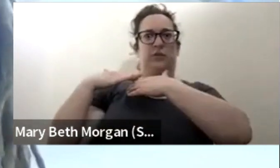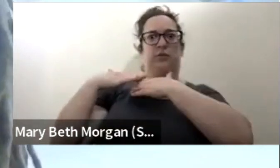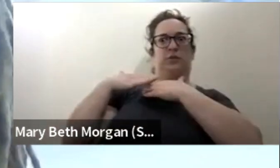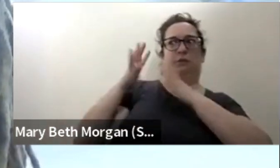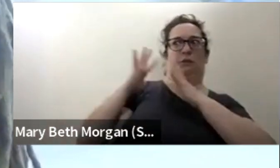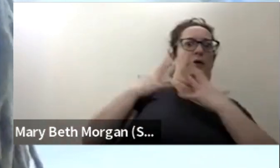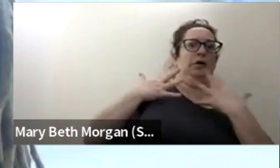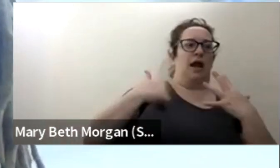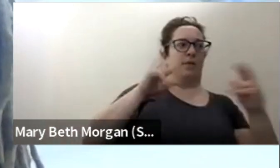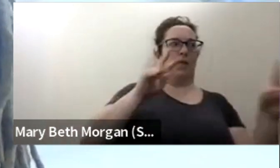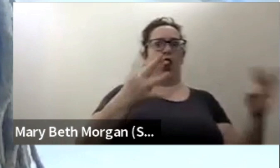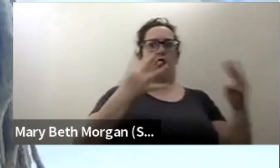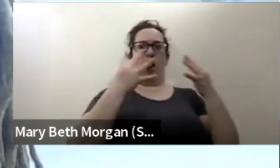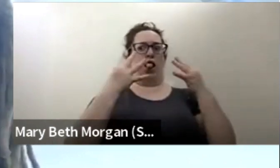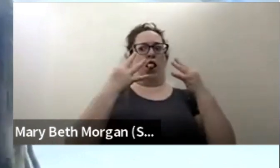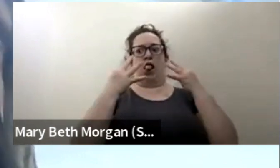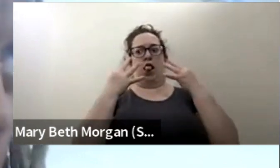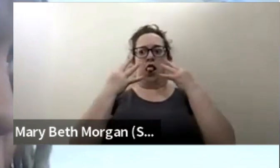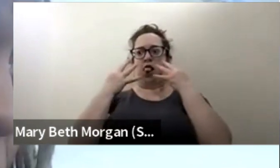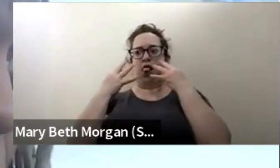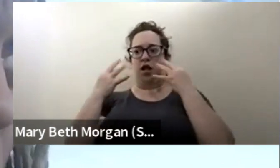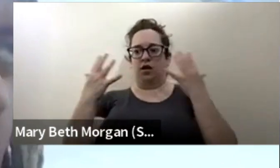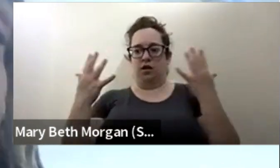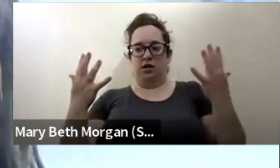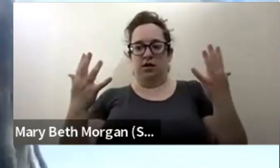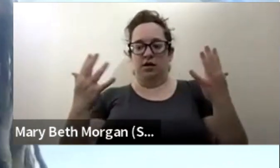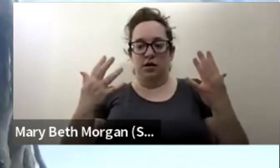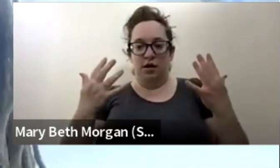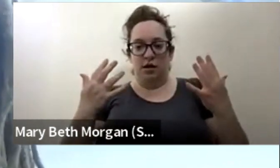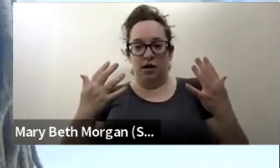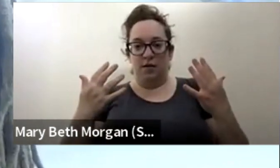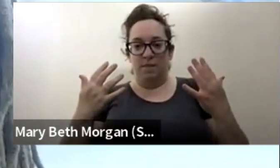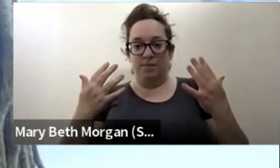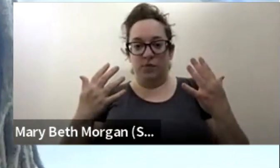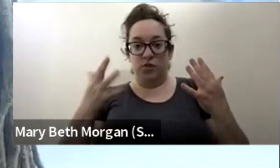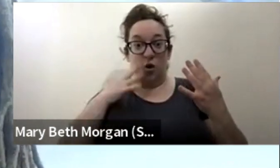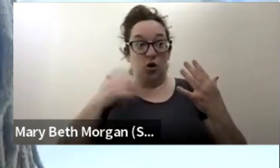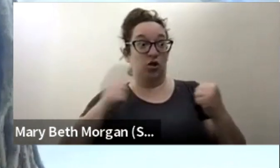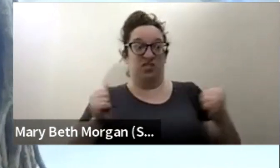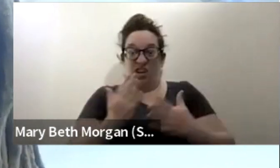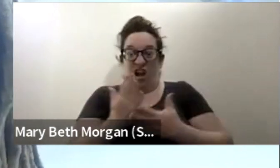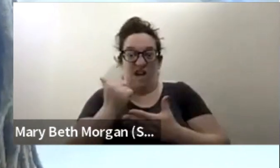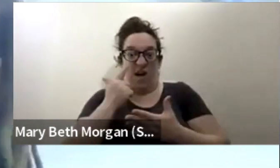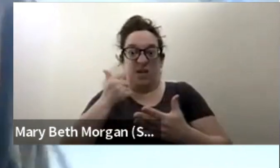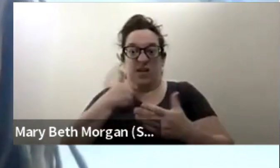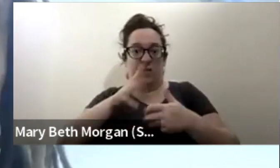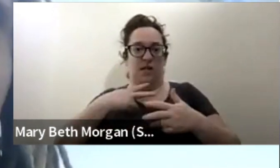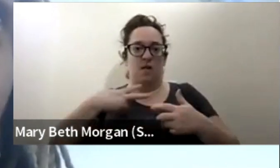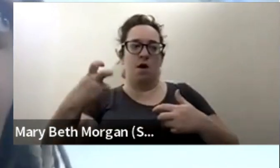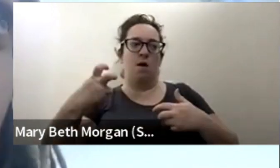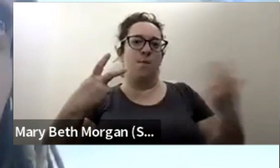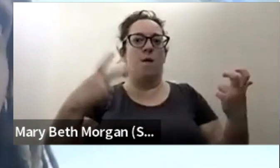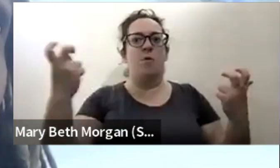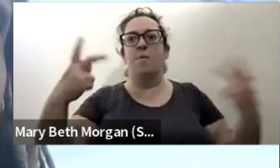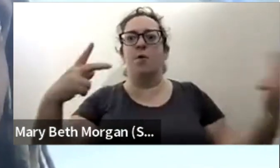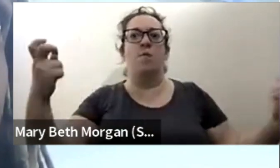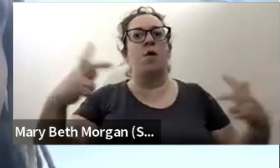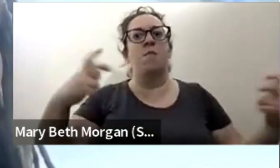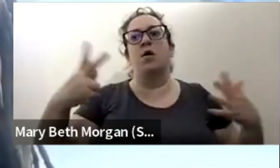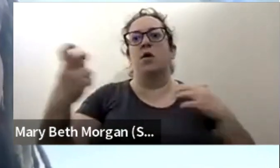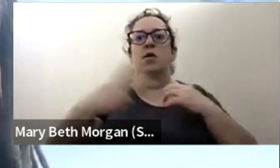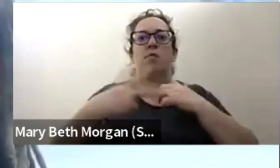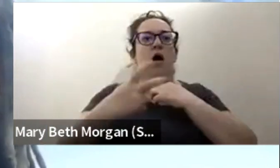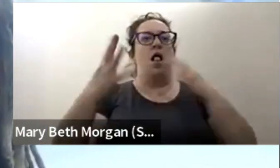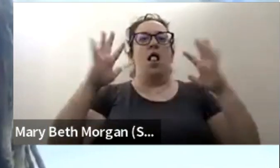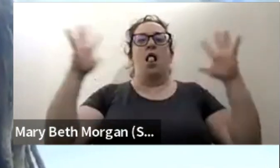And and everyone is watching you, and of course you're terrified you'll lose your money,